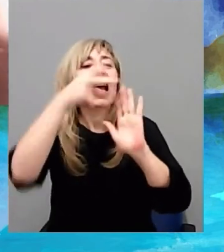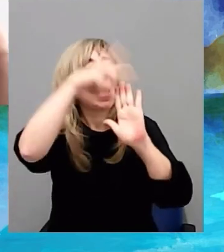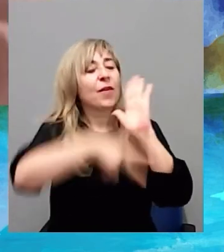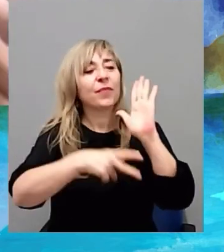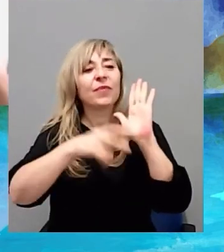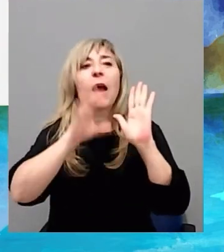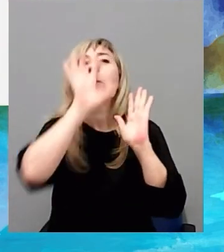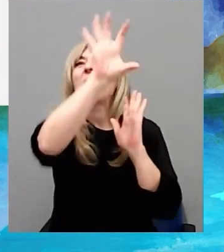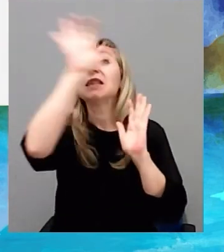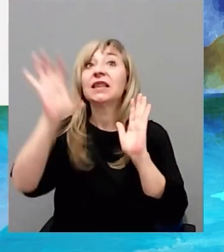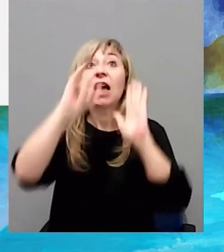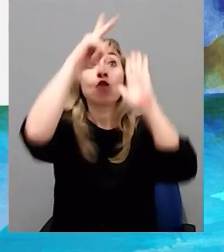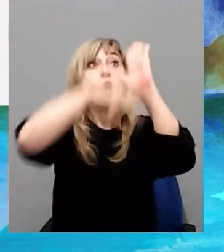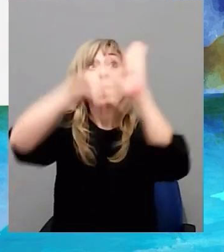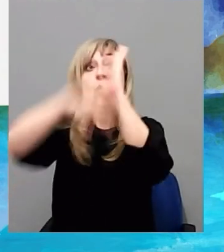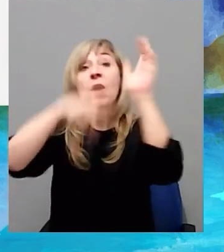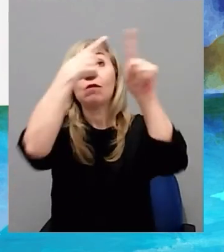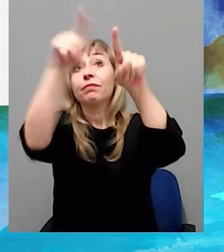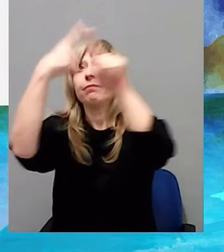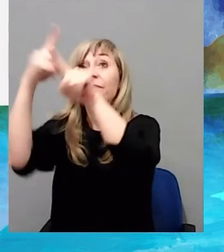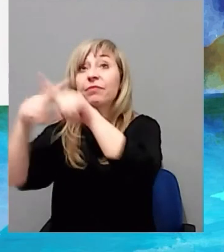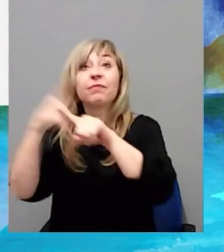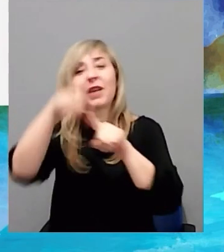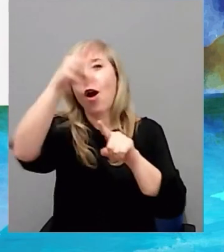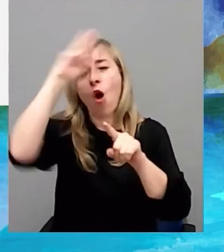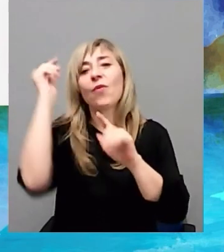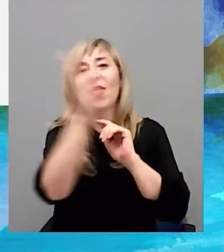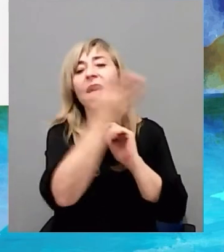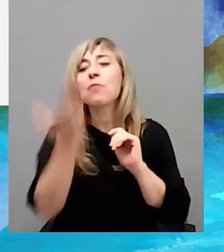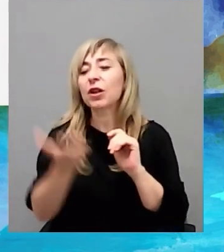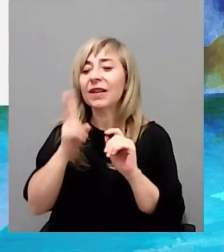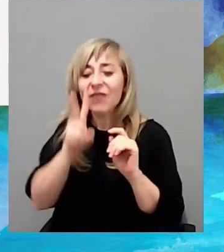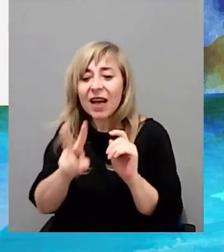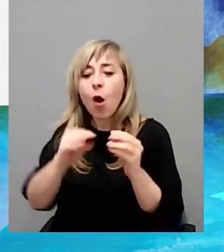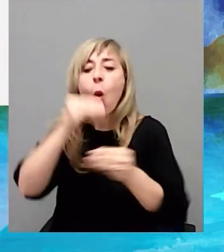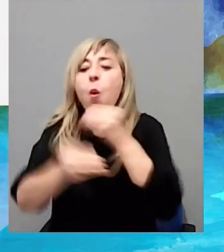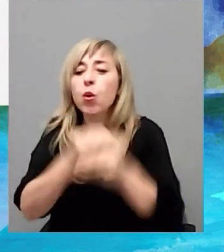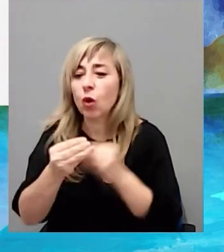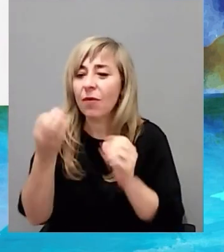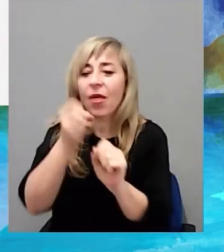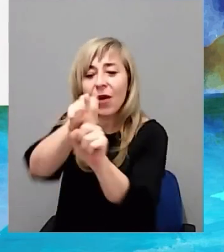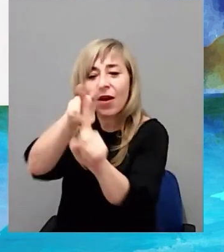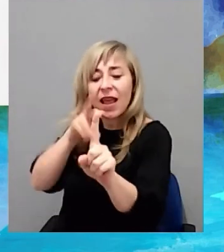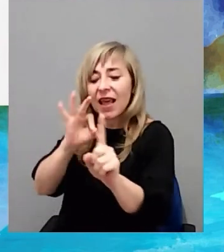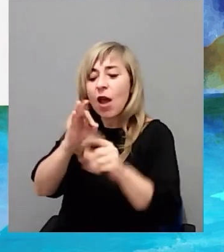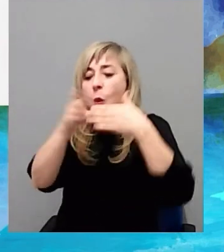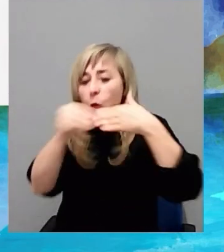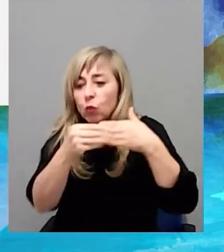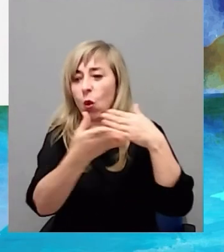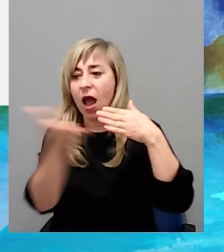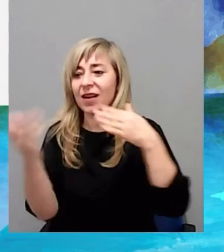it enables to understand. It's interesting is that often people working on the disability side of a